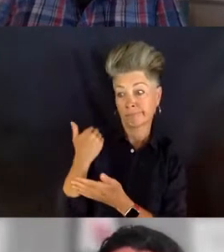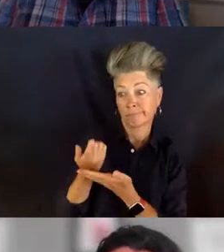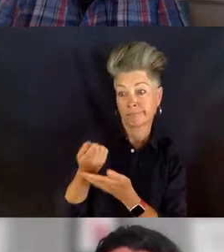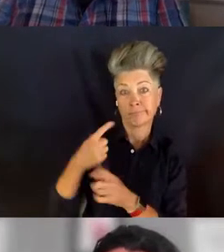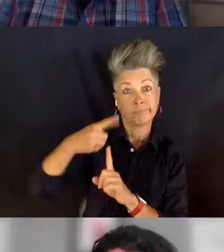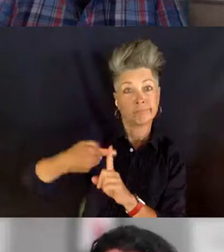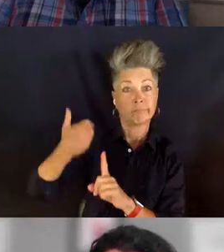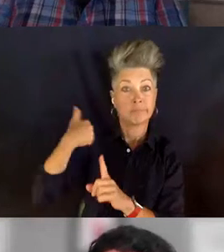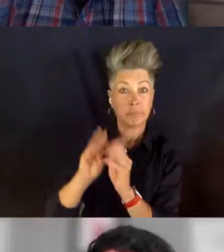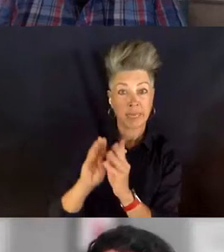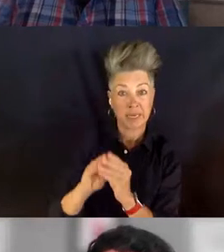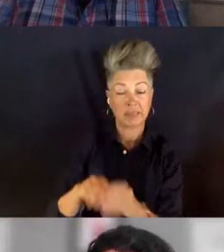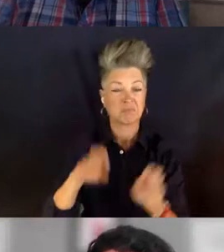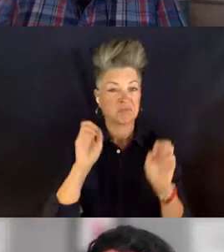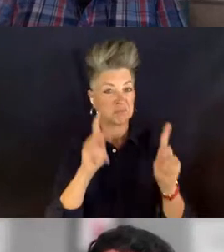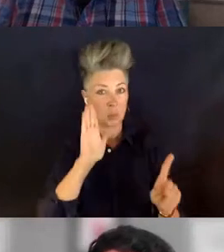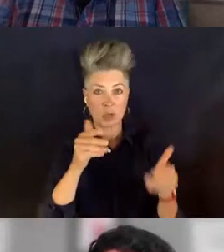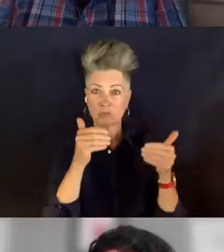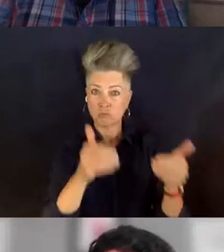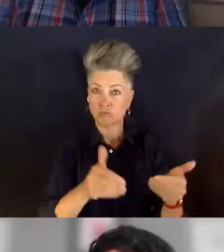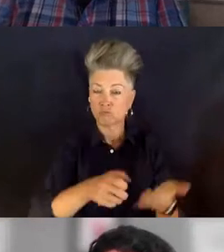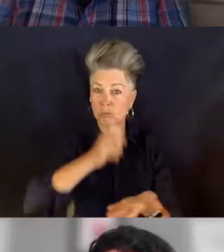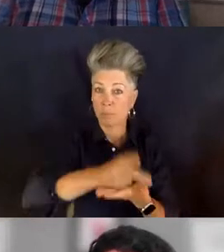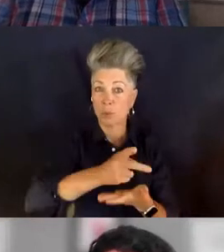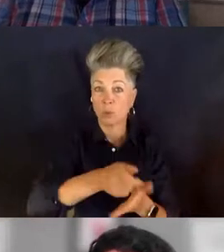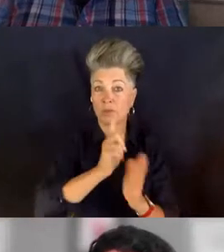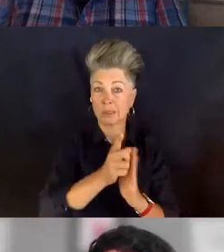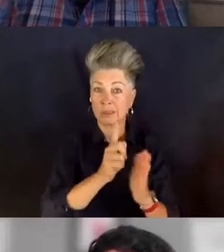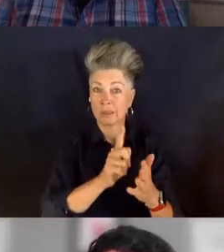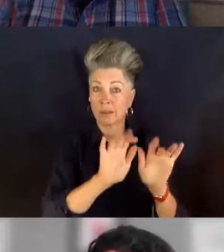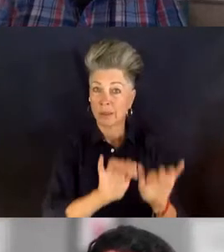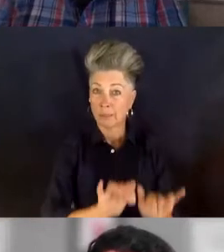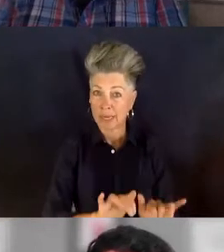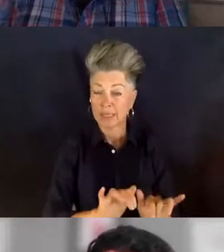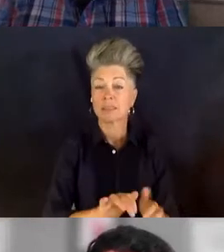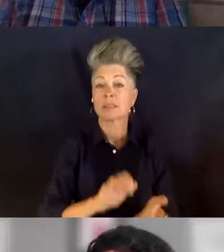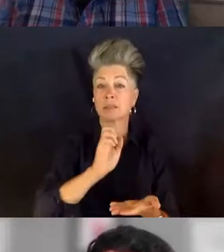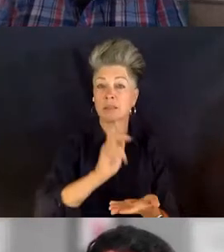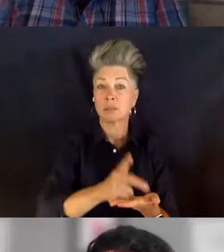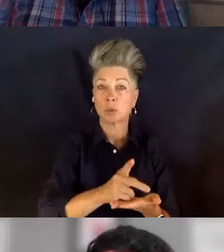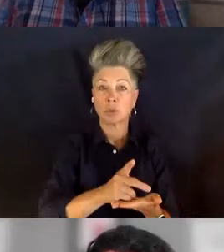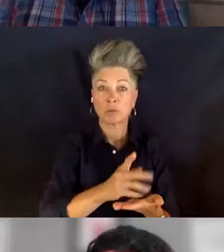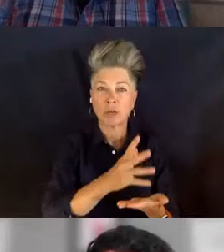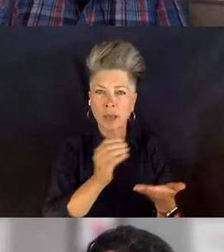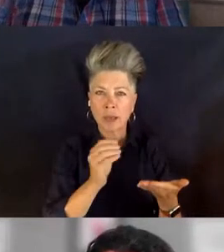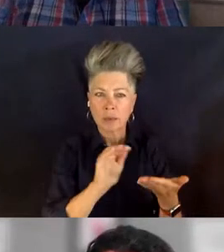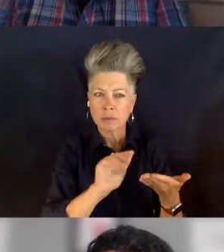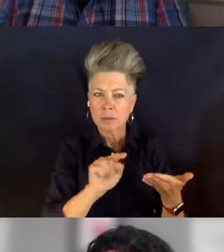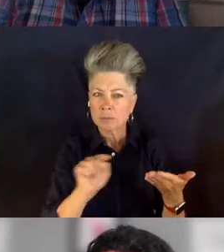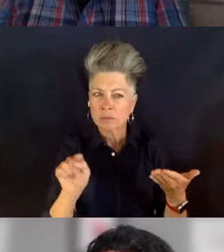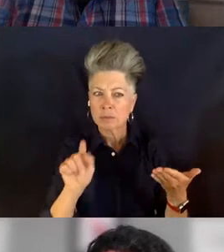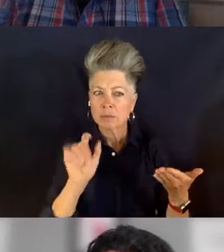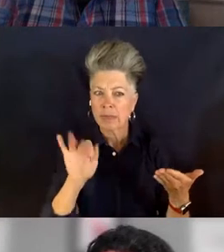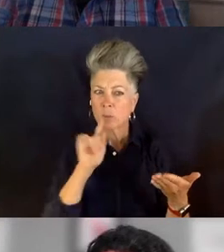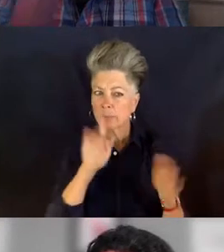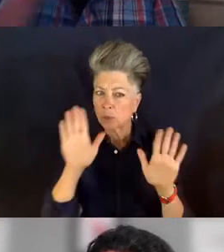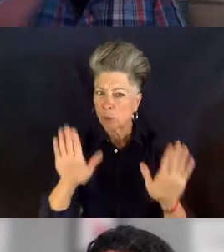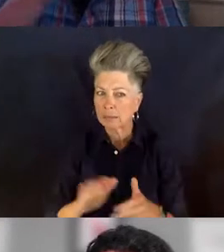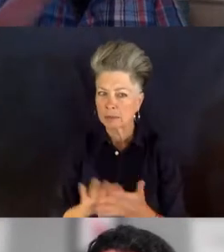going to approve May's minutes. I approve, and if you get a second, that would be great.